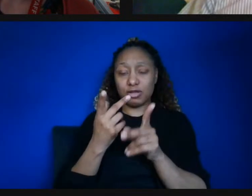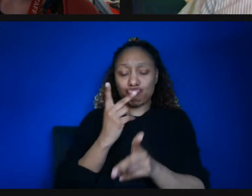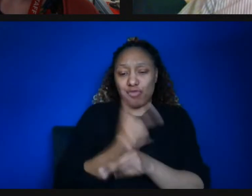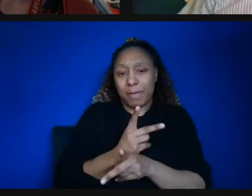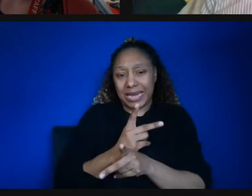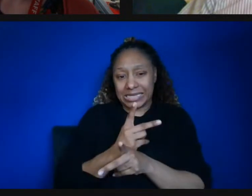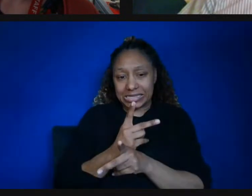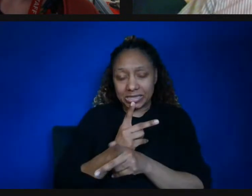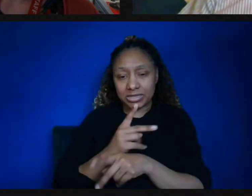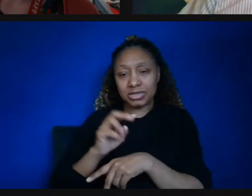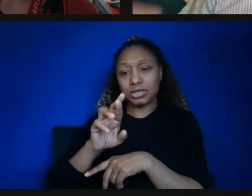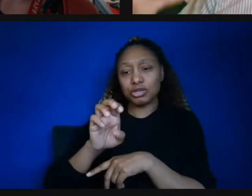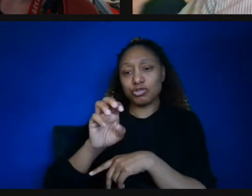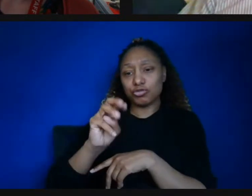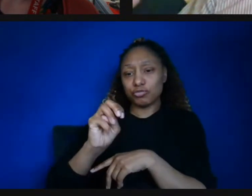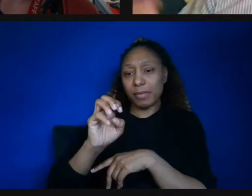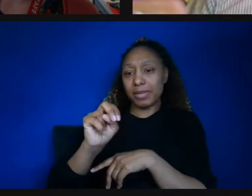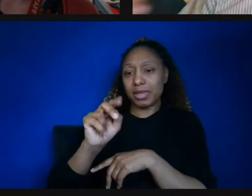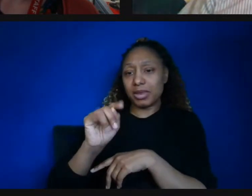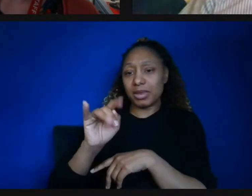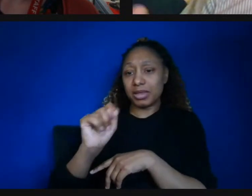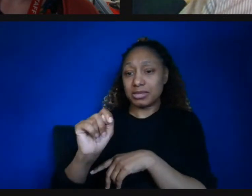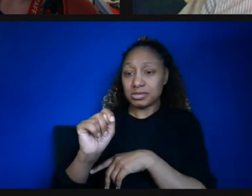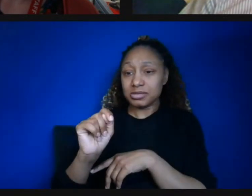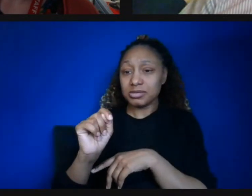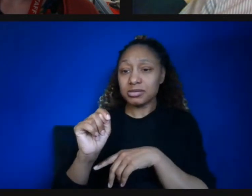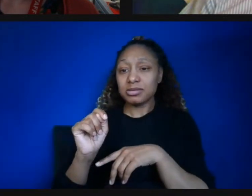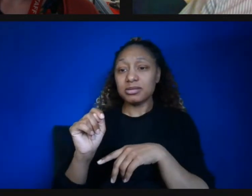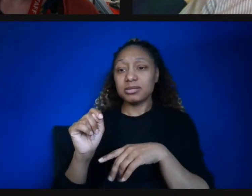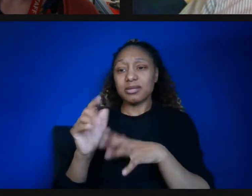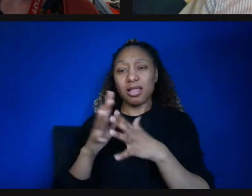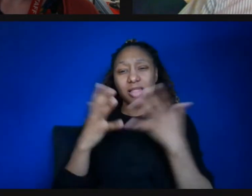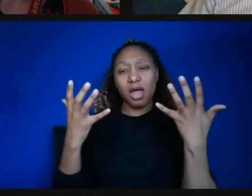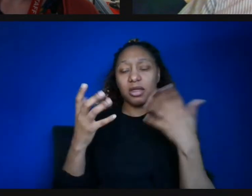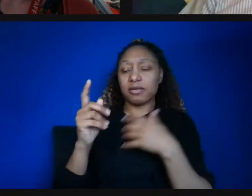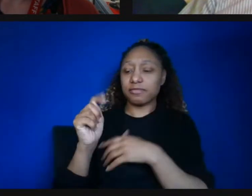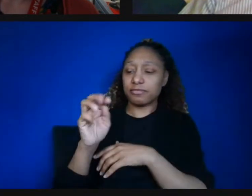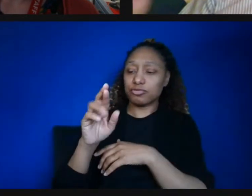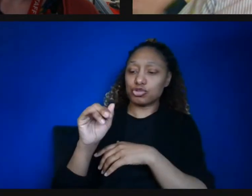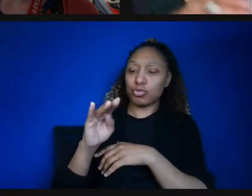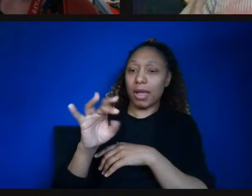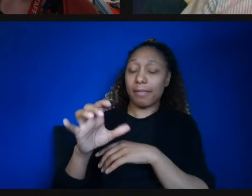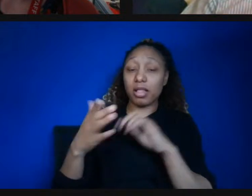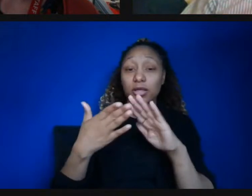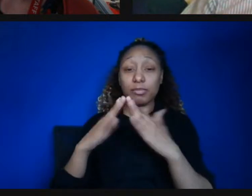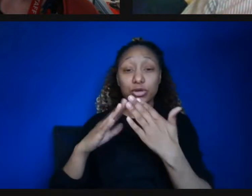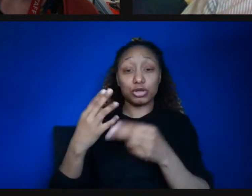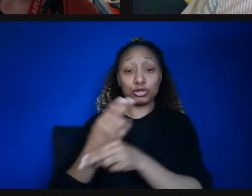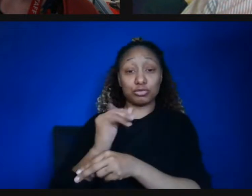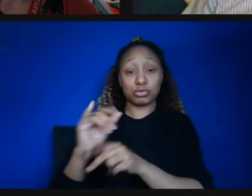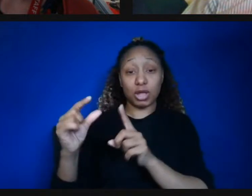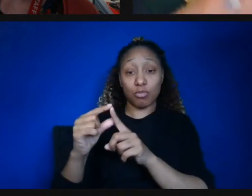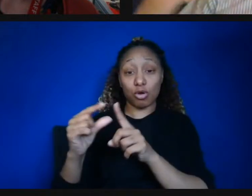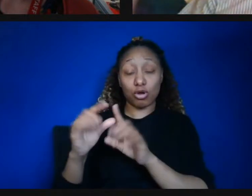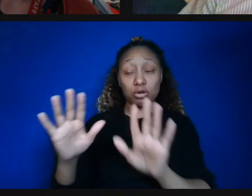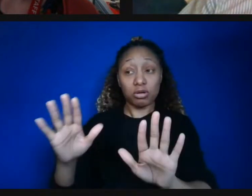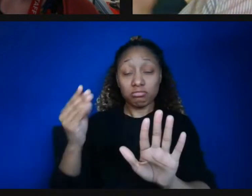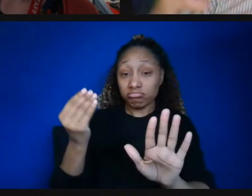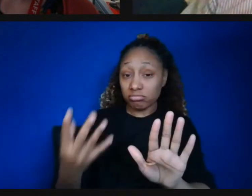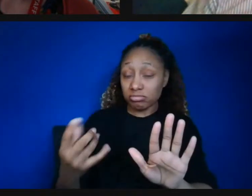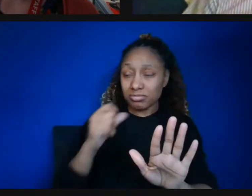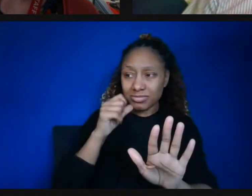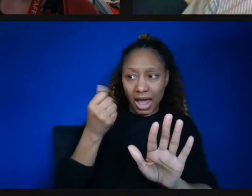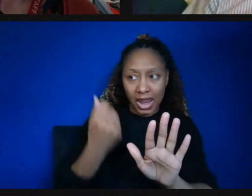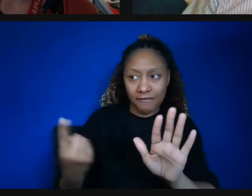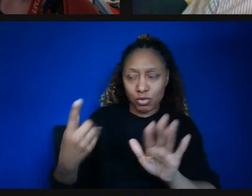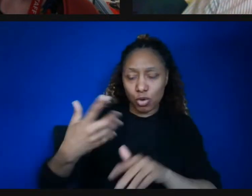but it is one used in literature for multiple tribal communities that show that not everyone was removed, which is clearly